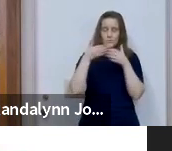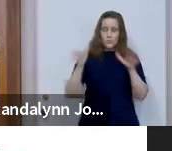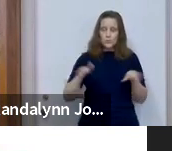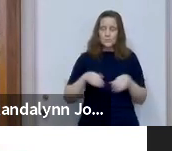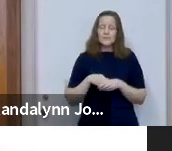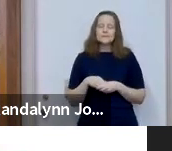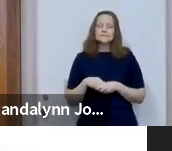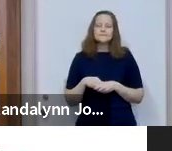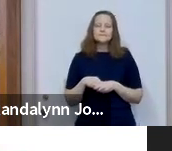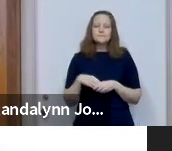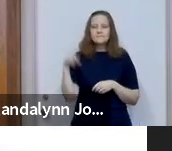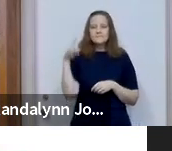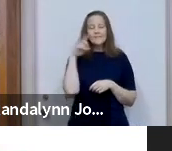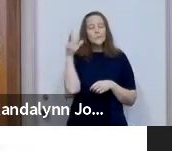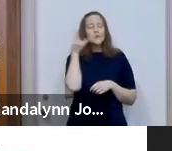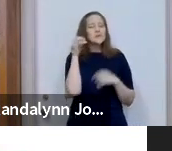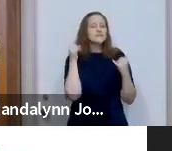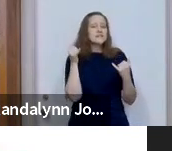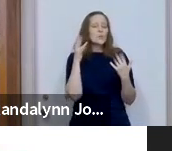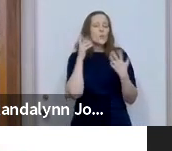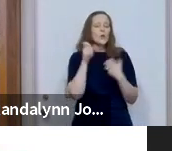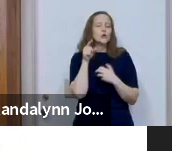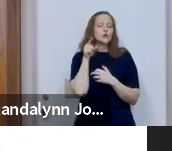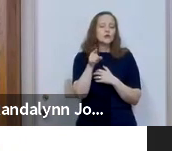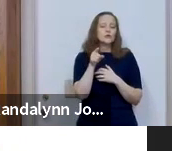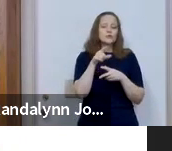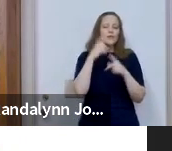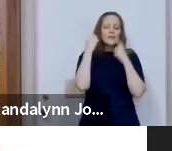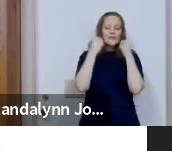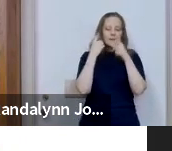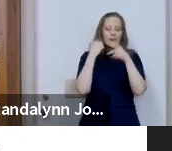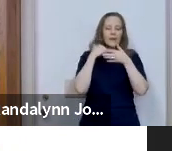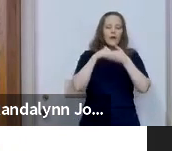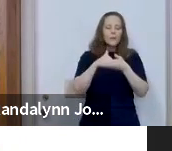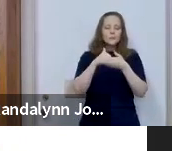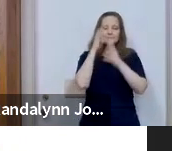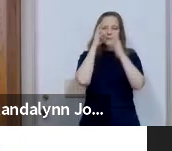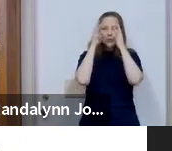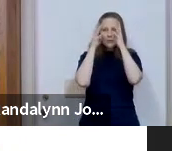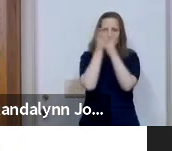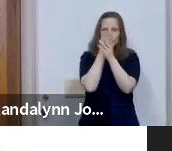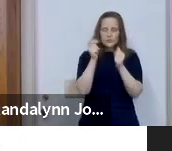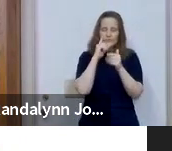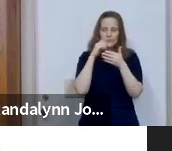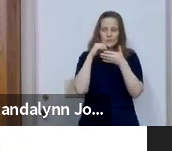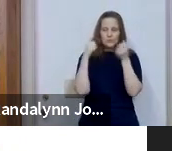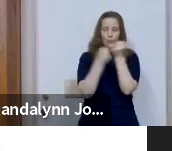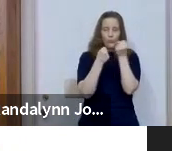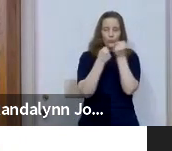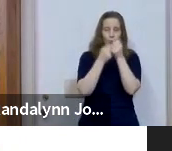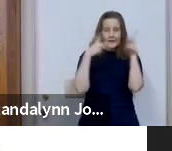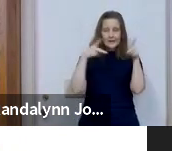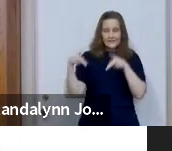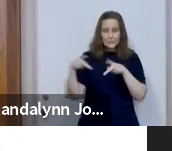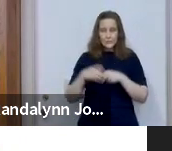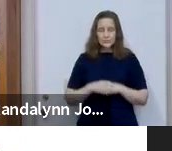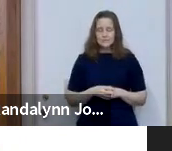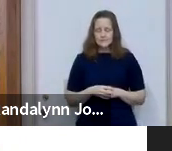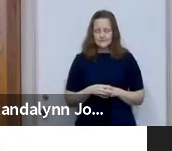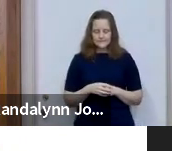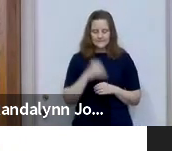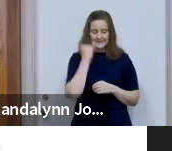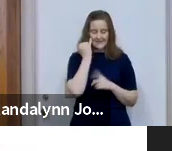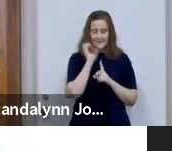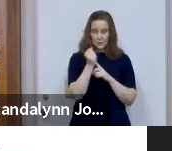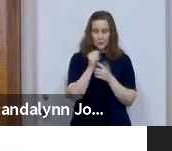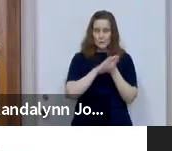hearing today is that we want you to be able to think and help us with some creative solutions to support individuals. Of course, if the situation